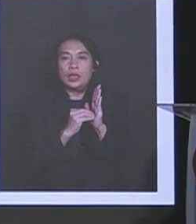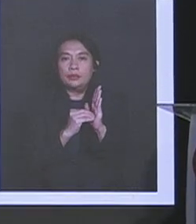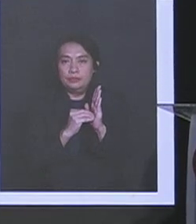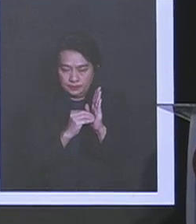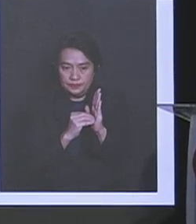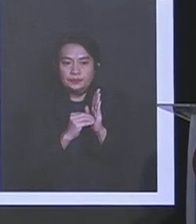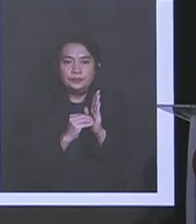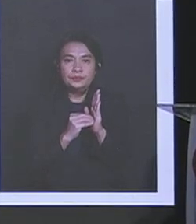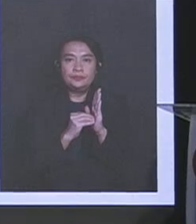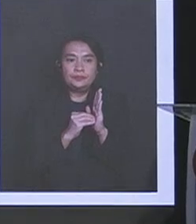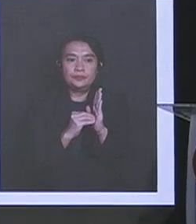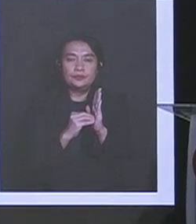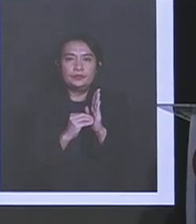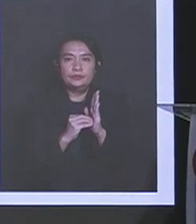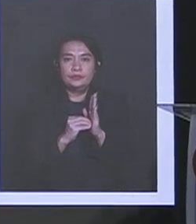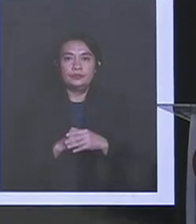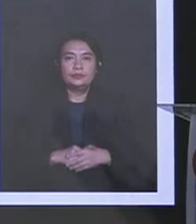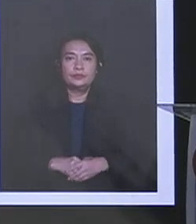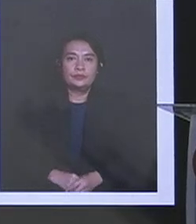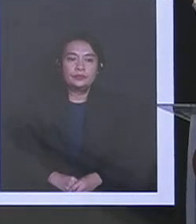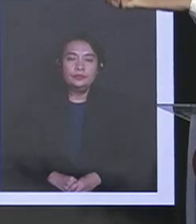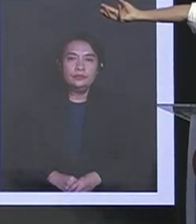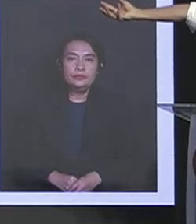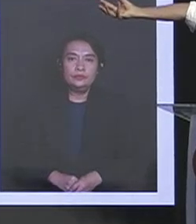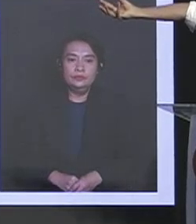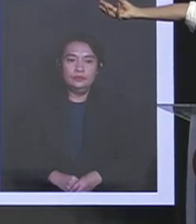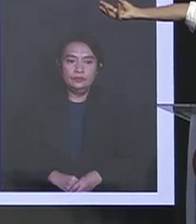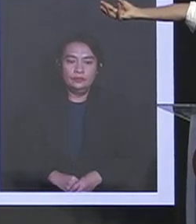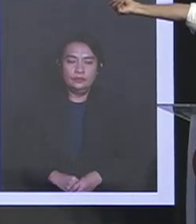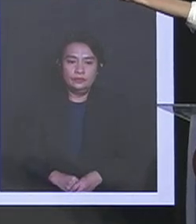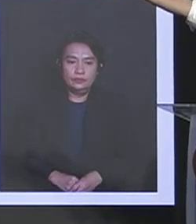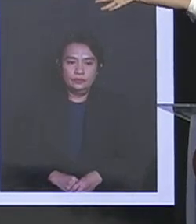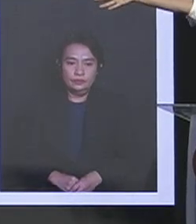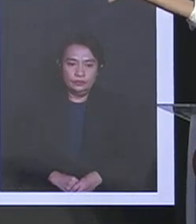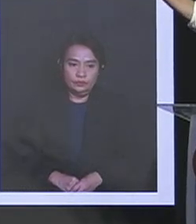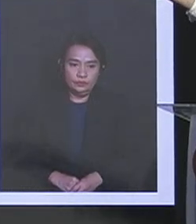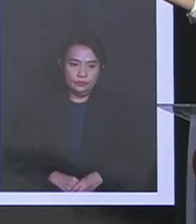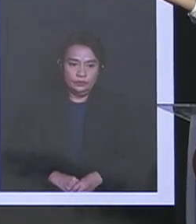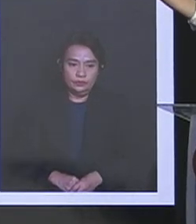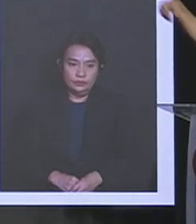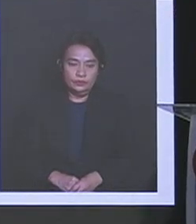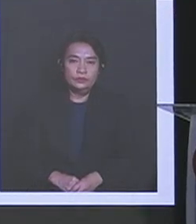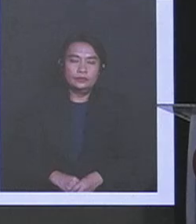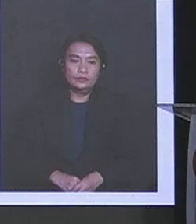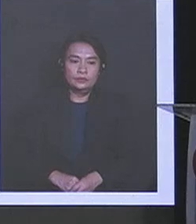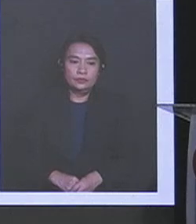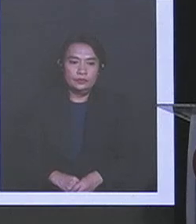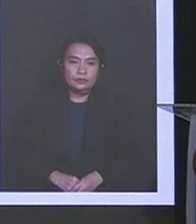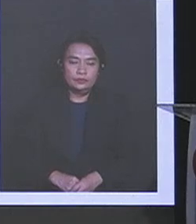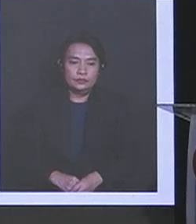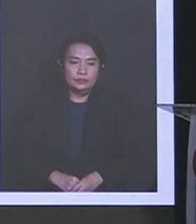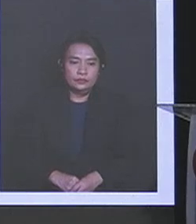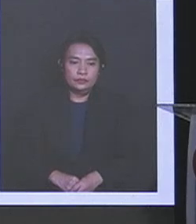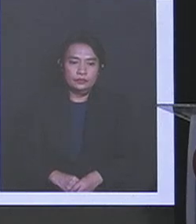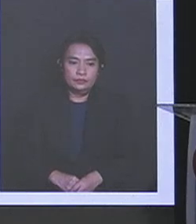where your property sits, but you can sell your property rights to another site where you can build. And so that's what